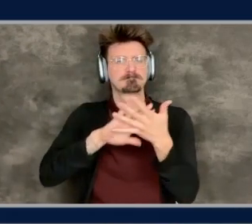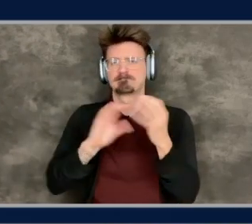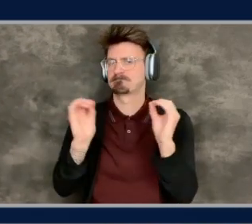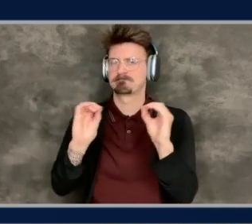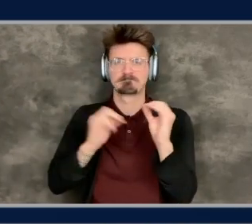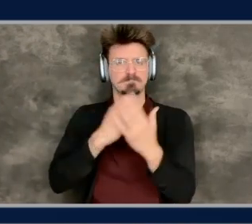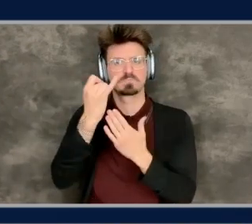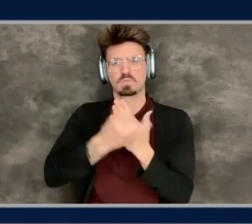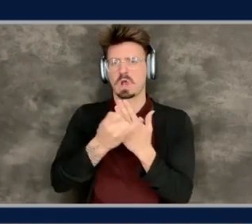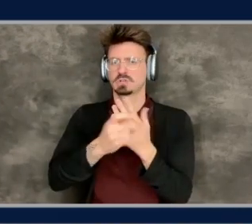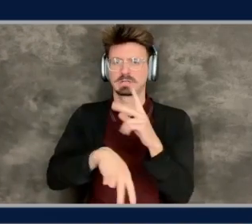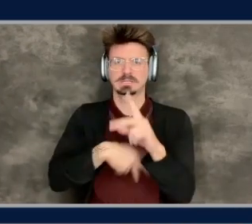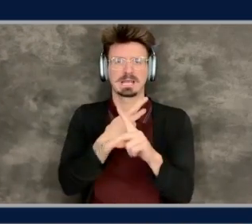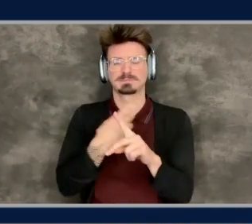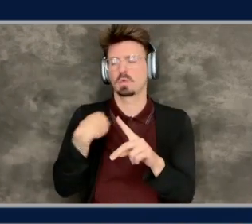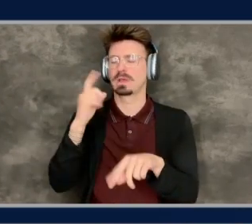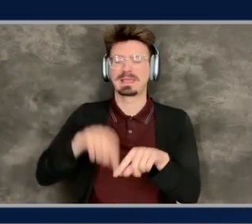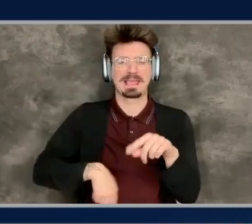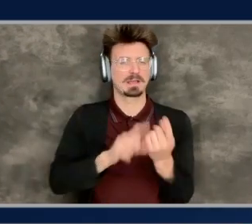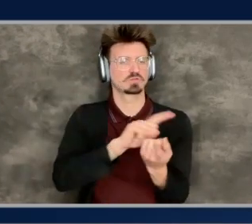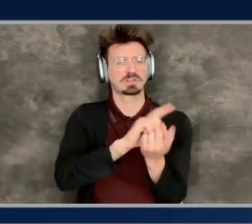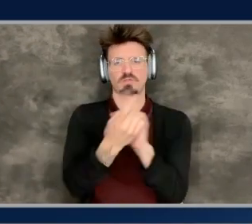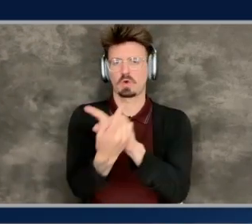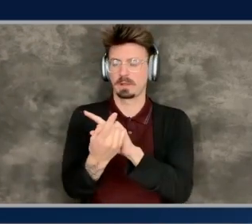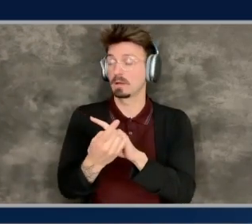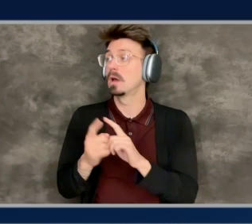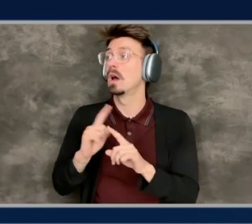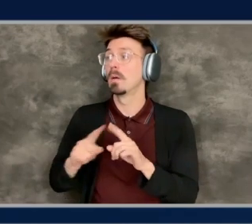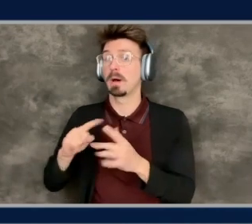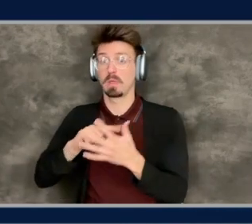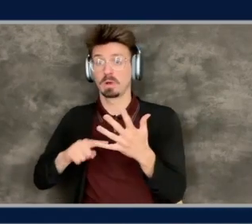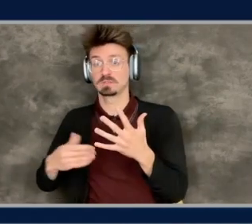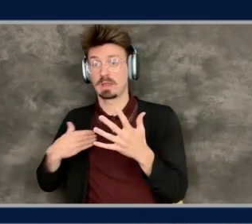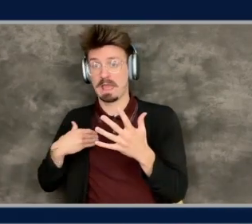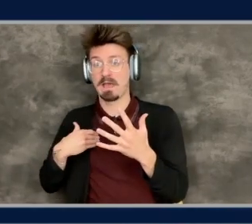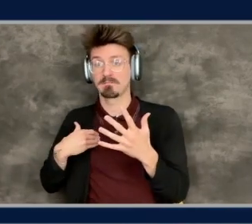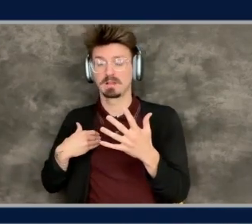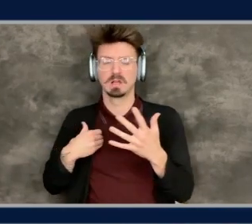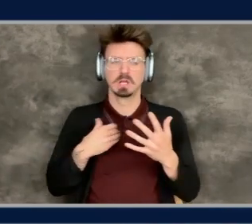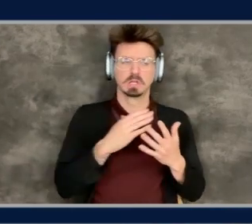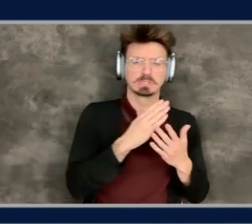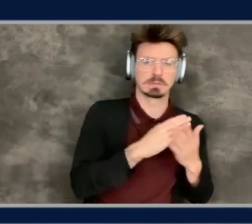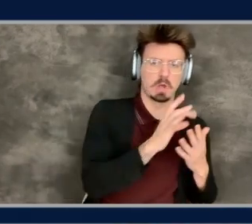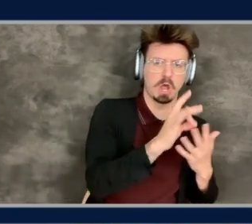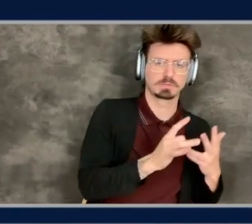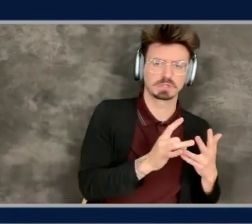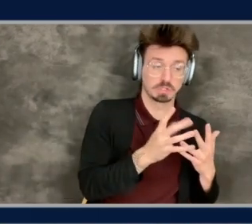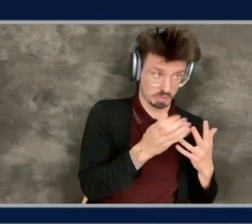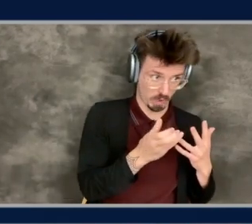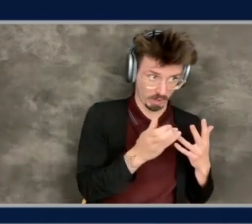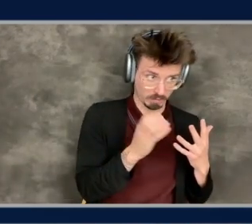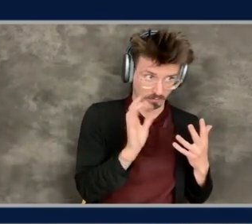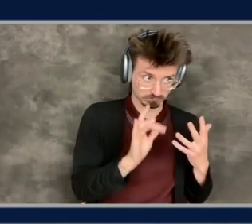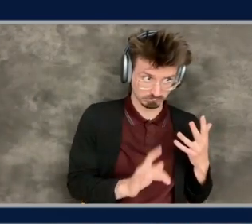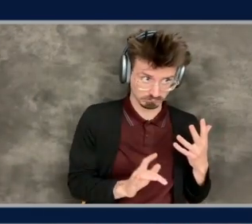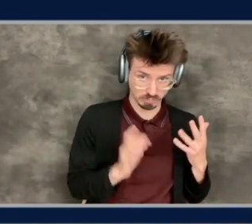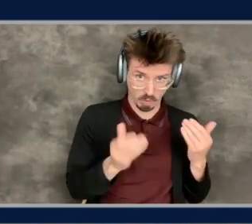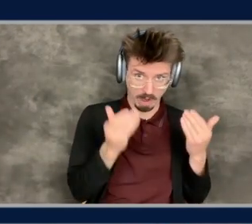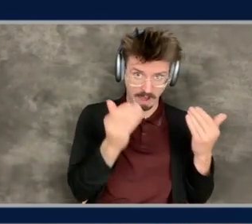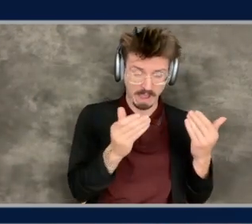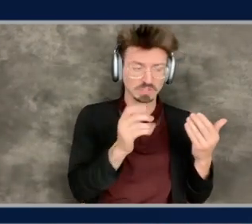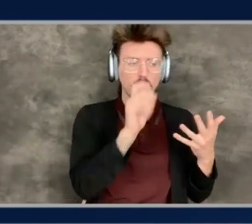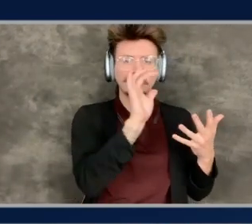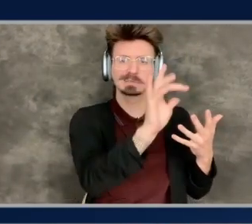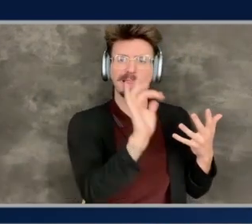not transform it for you. The ones that we have here are the list of options. Do you want to do it? Like what do you want to select? Right. So you have the option of saying